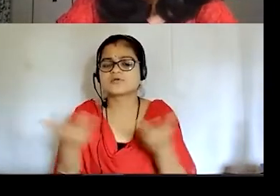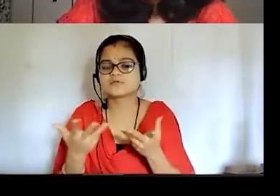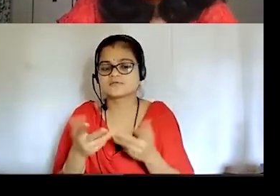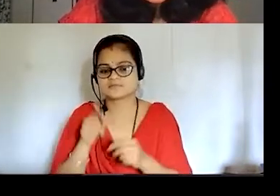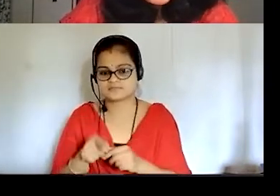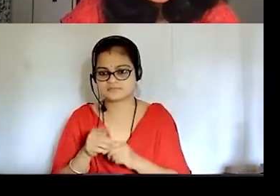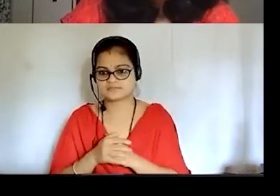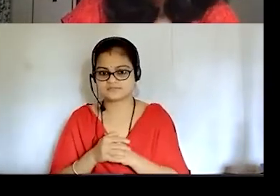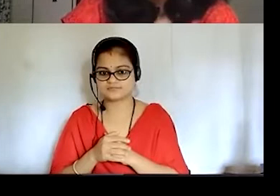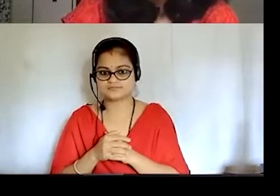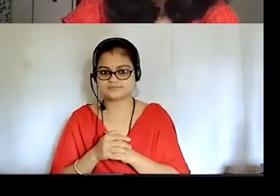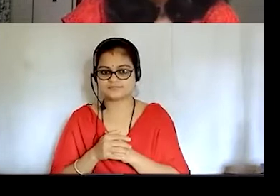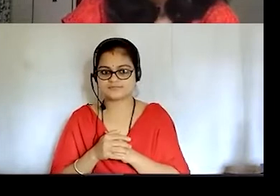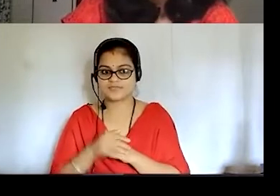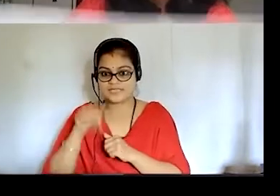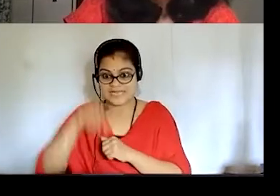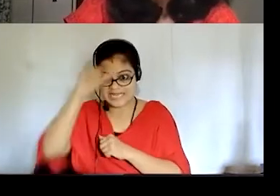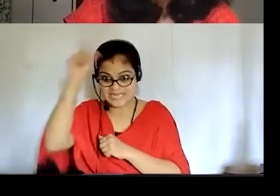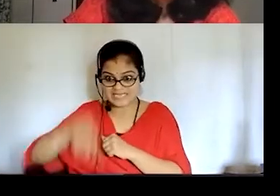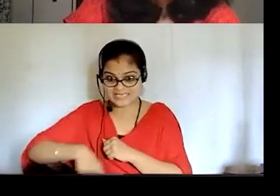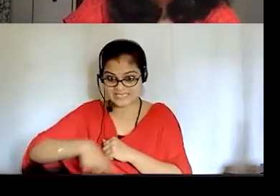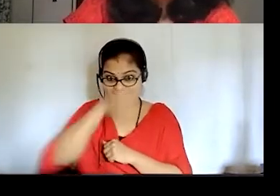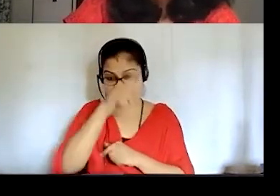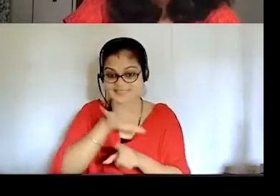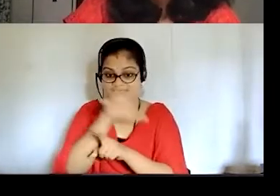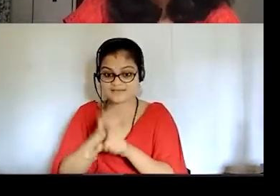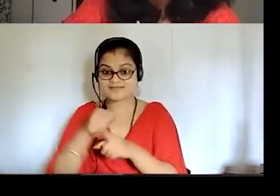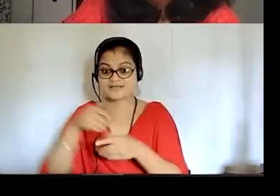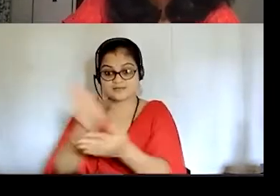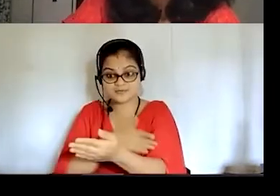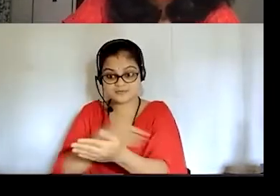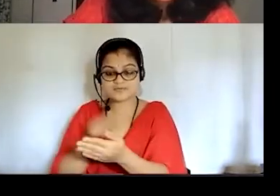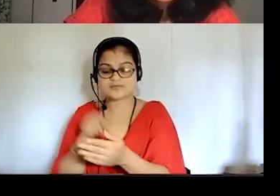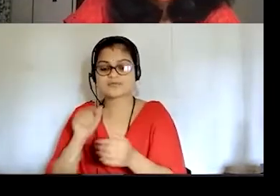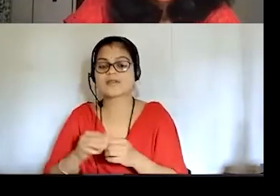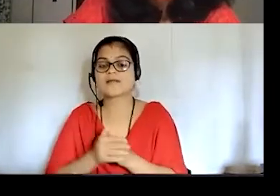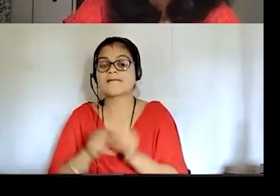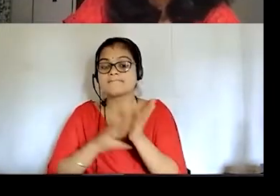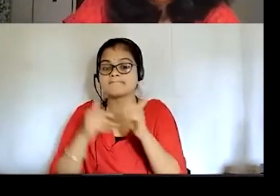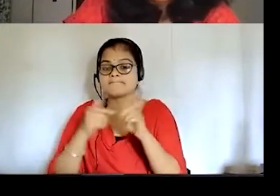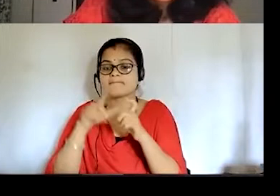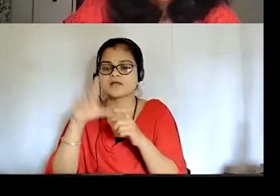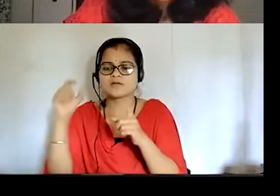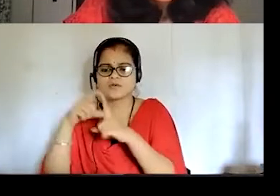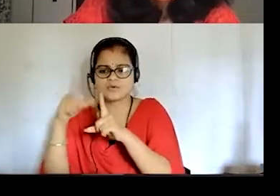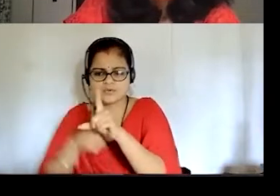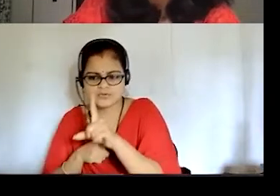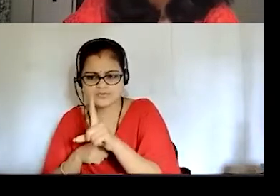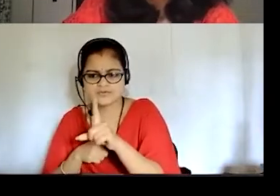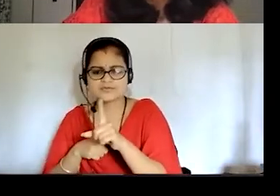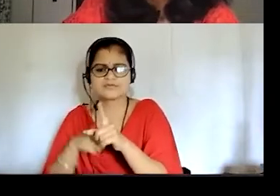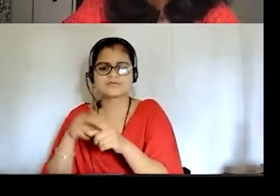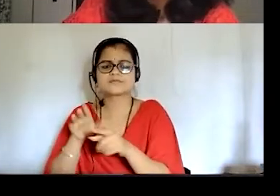In a Indian classical music performance, the melodic soloist and the percussionist have